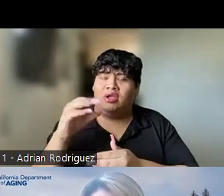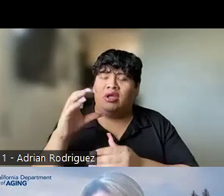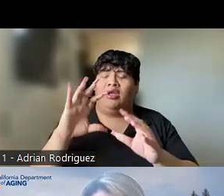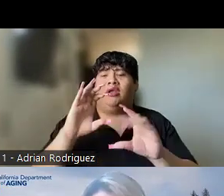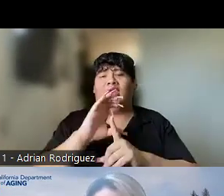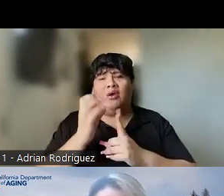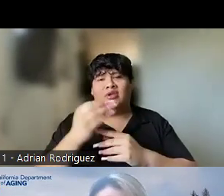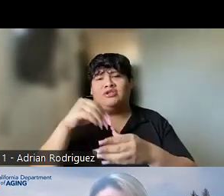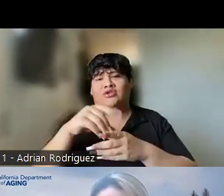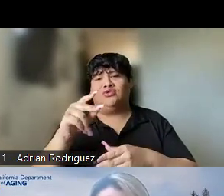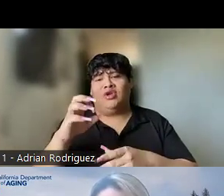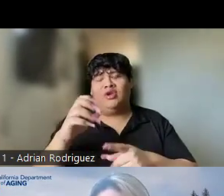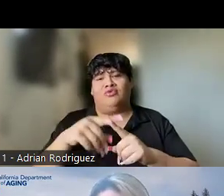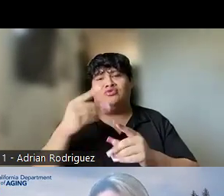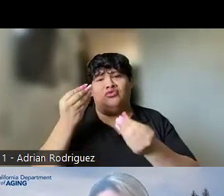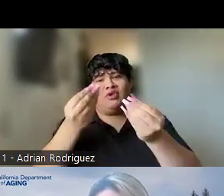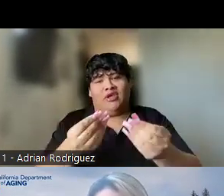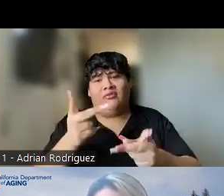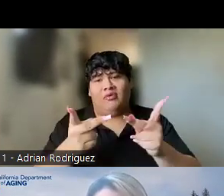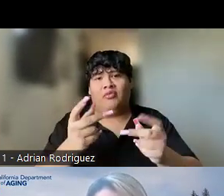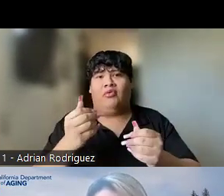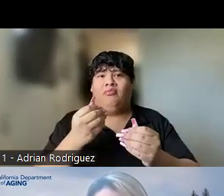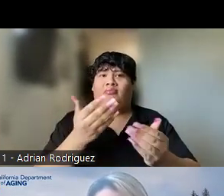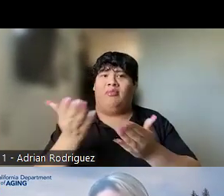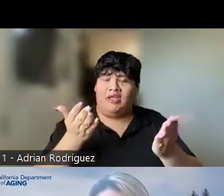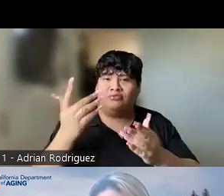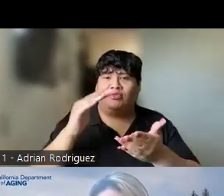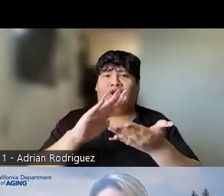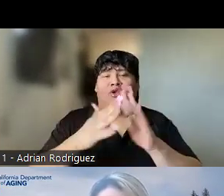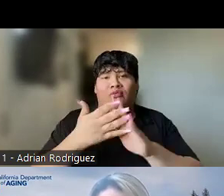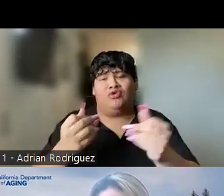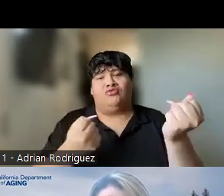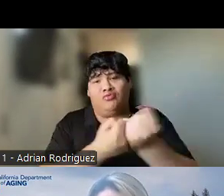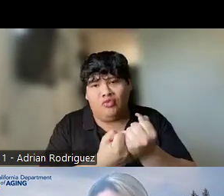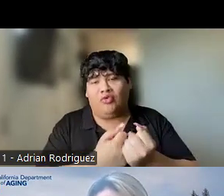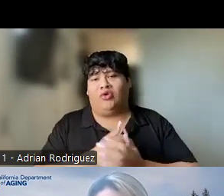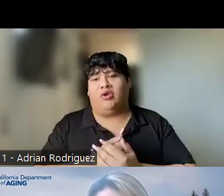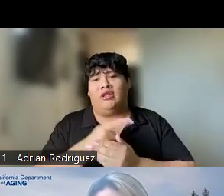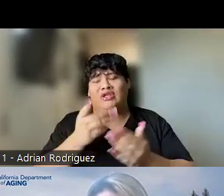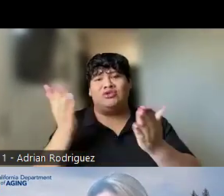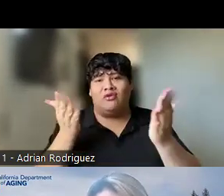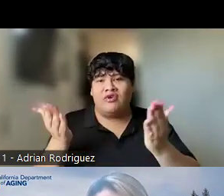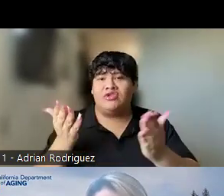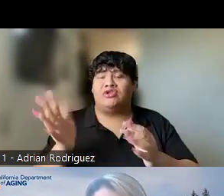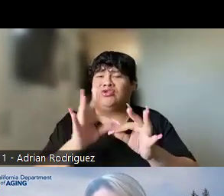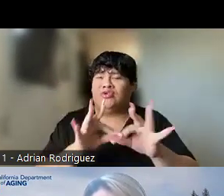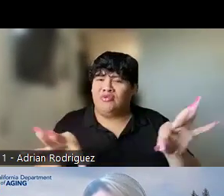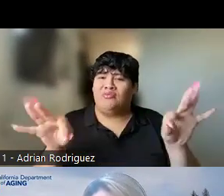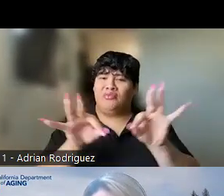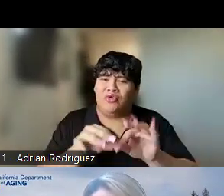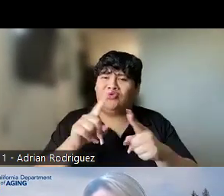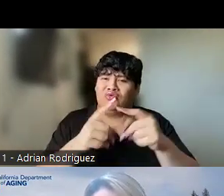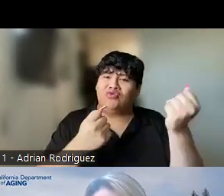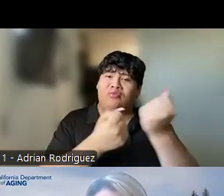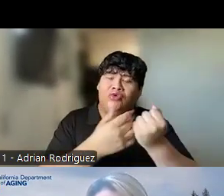and tribes to deliver enhanced care management and community supports. These services are so important to supporting